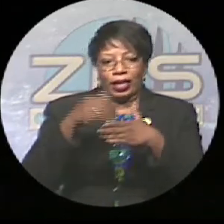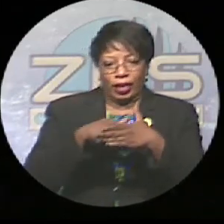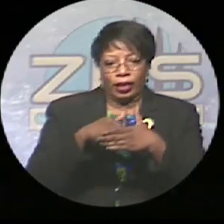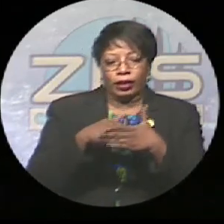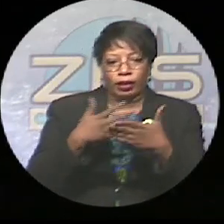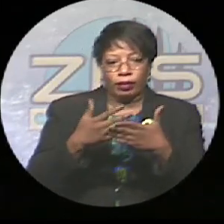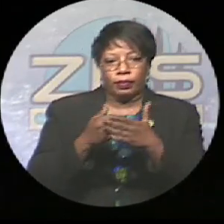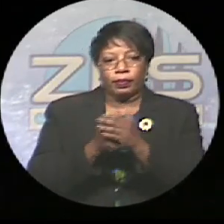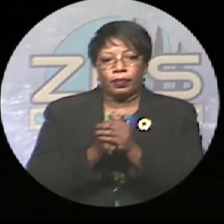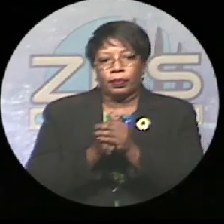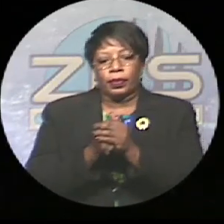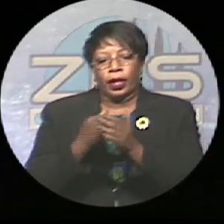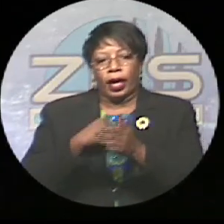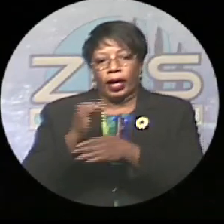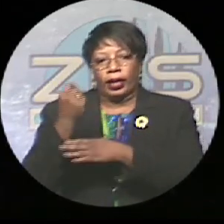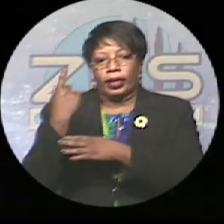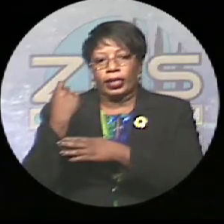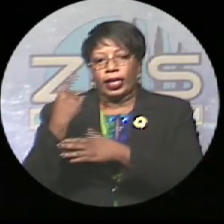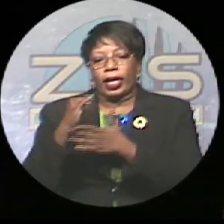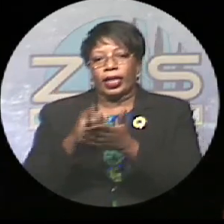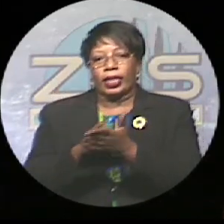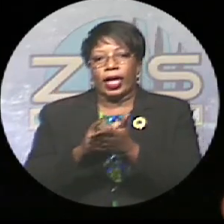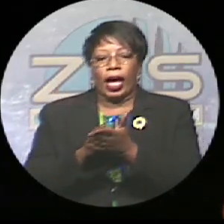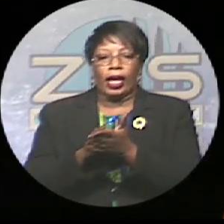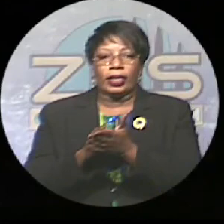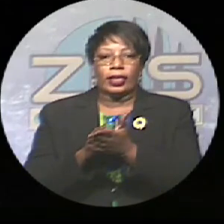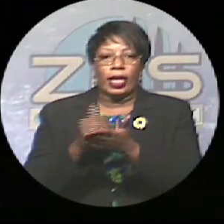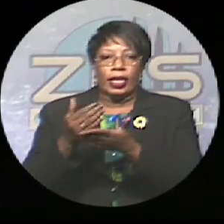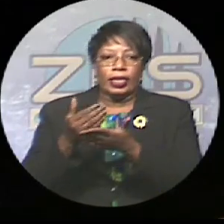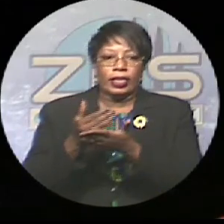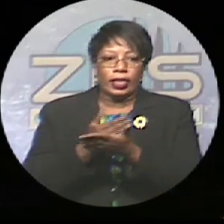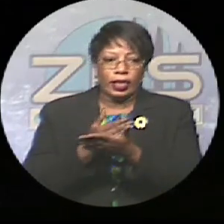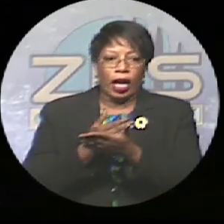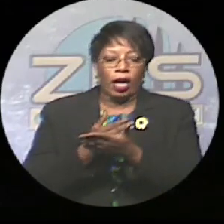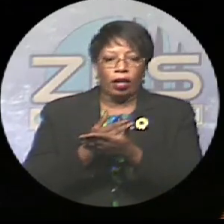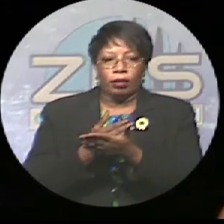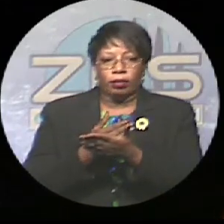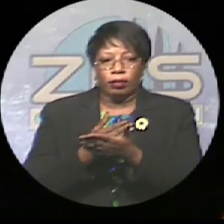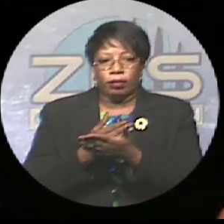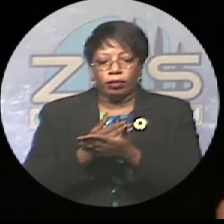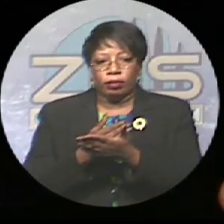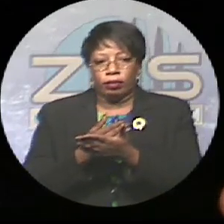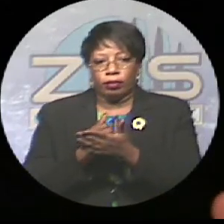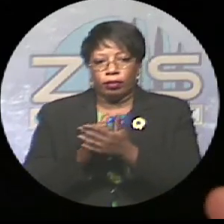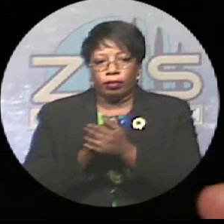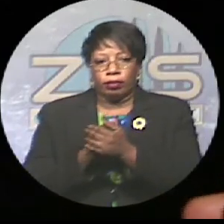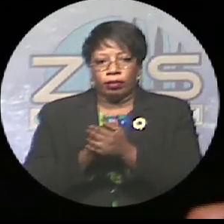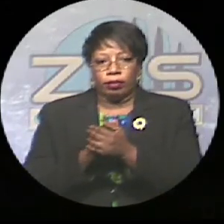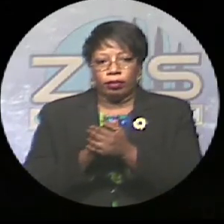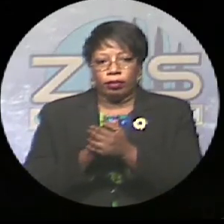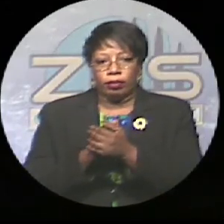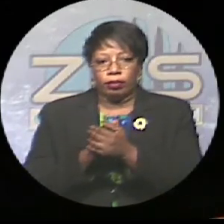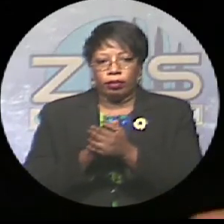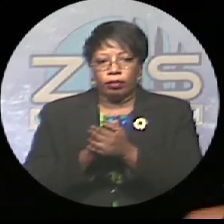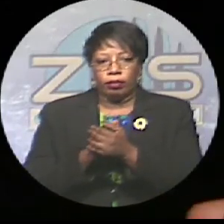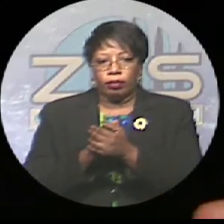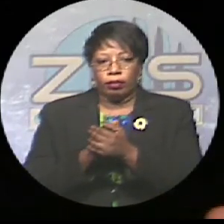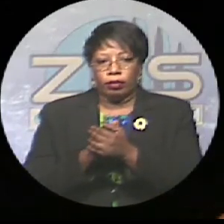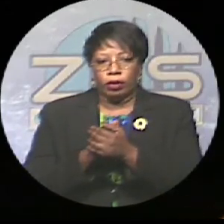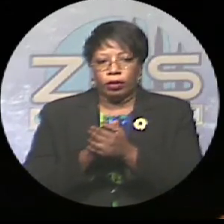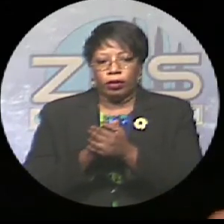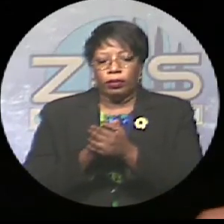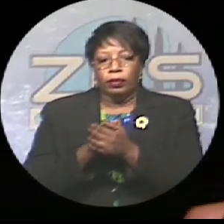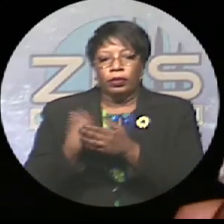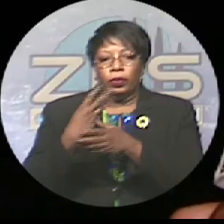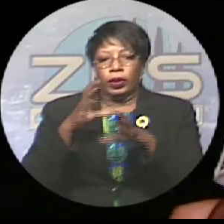I understand that some of the hindrances like expenses, but hopefully sponsors on board and we could get